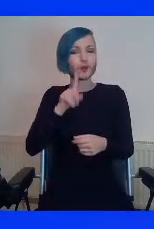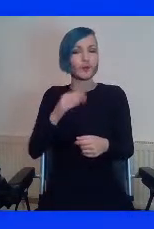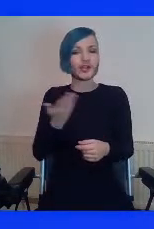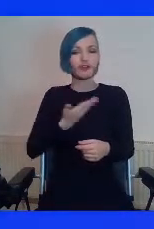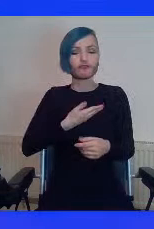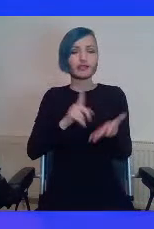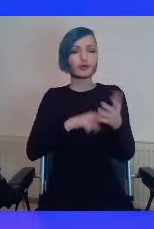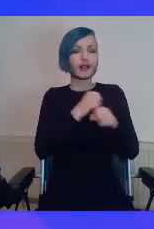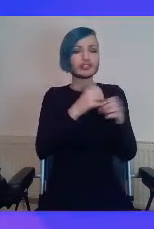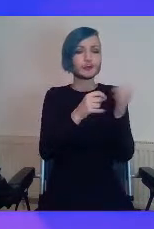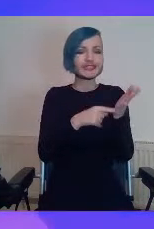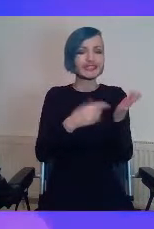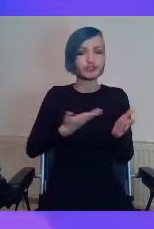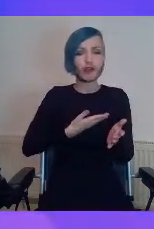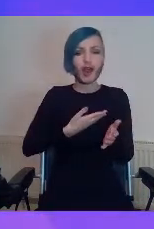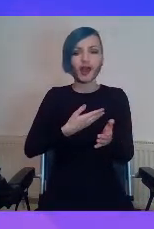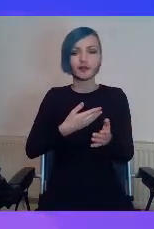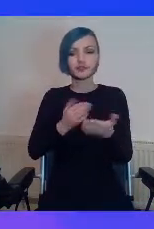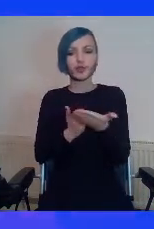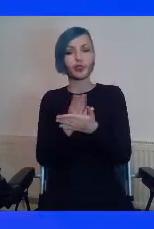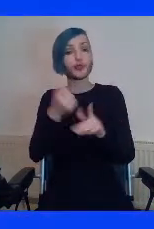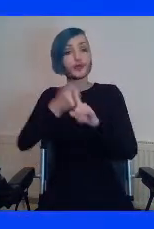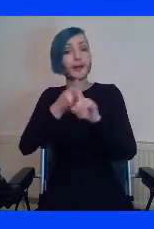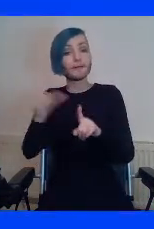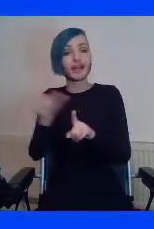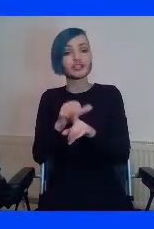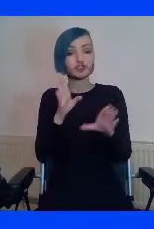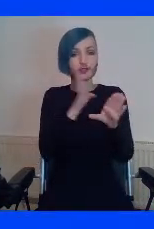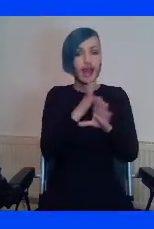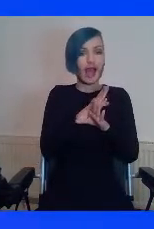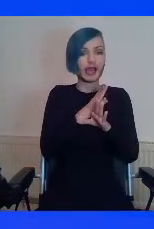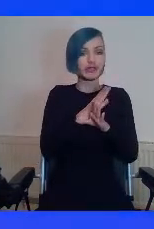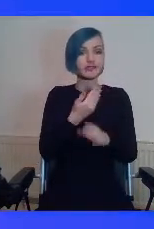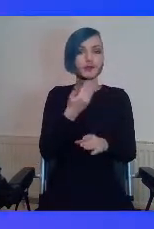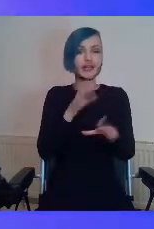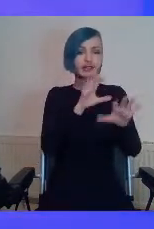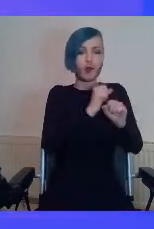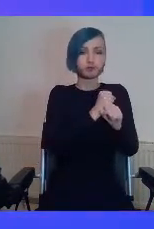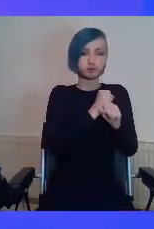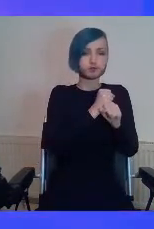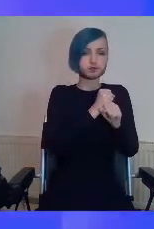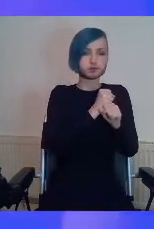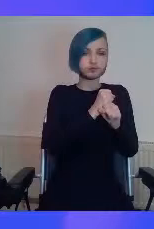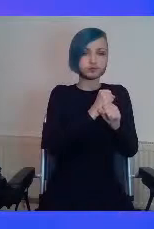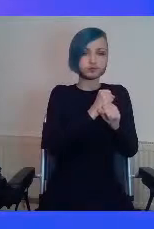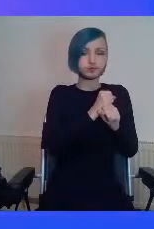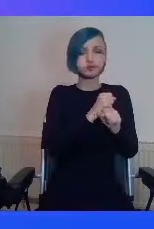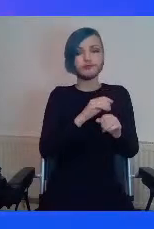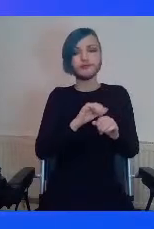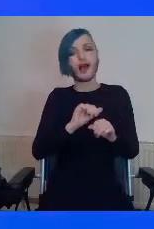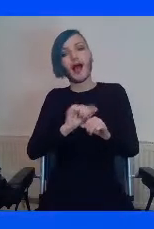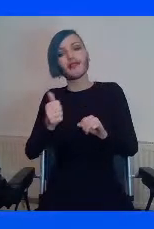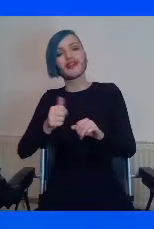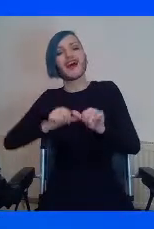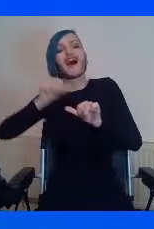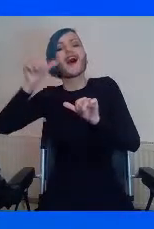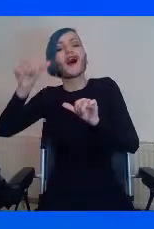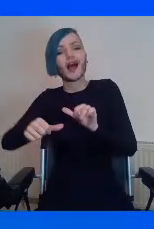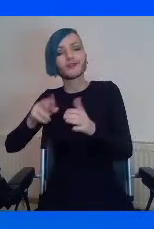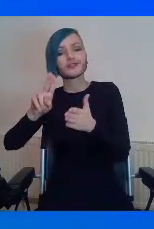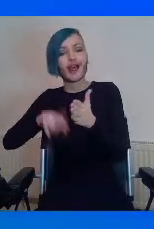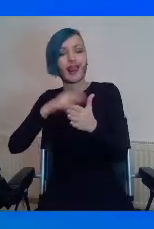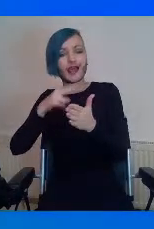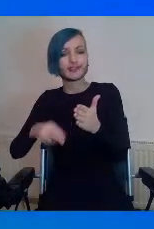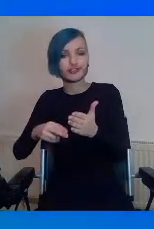out again, and just now please remain silent for more 2 weeks, and so on and so on. So it's painful for